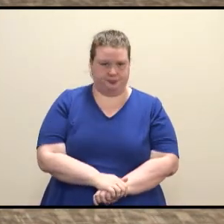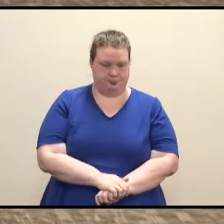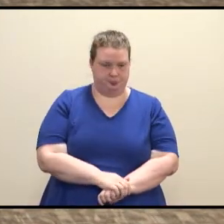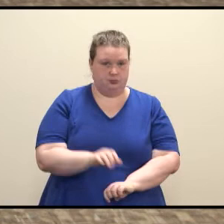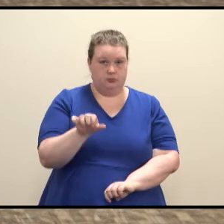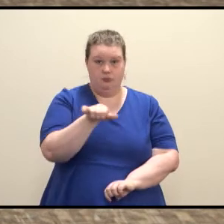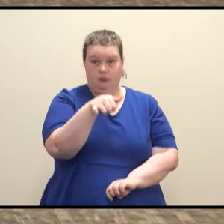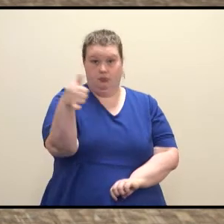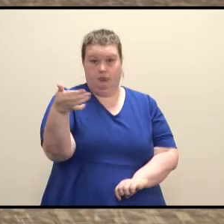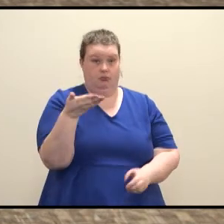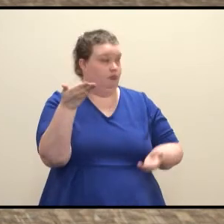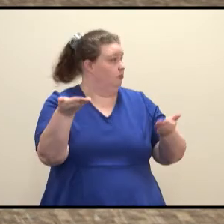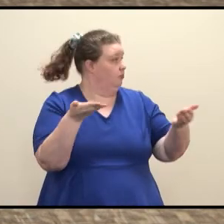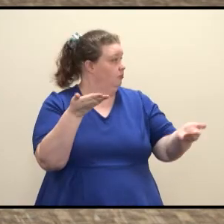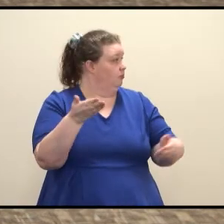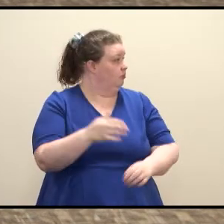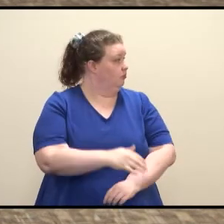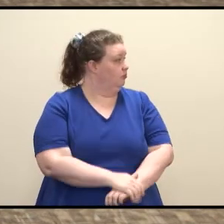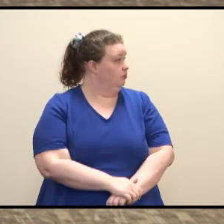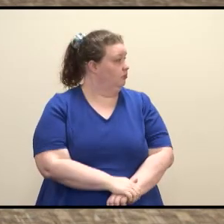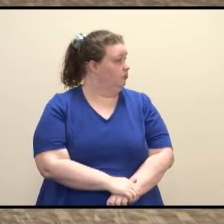Are there any other nominations?